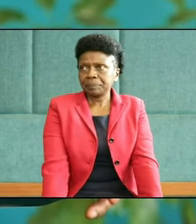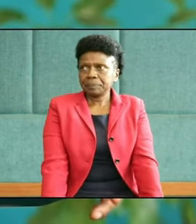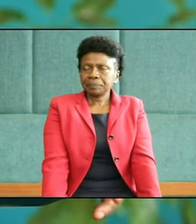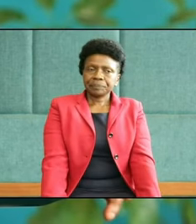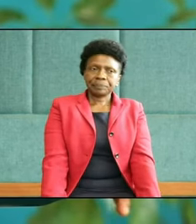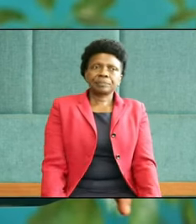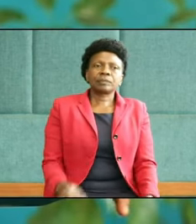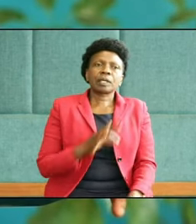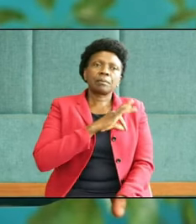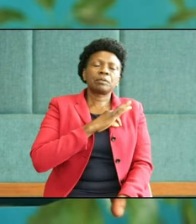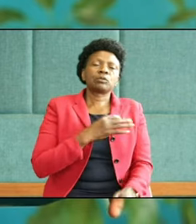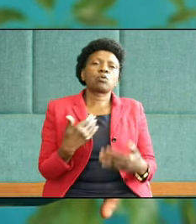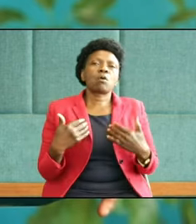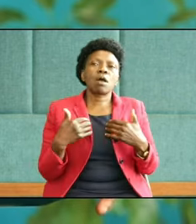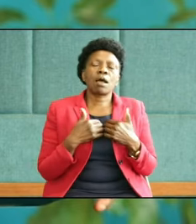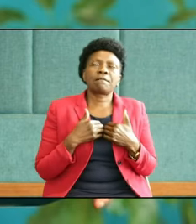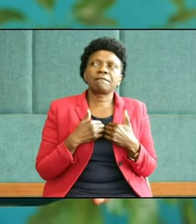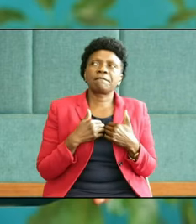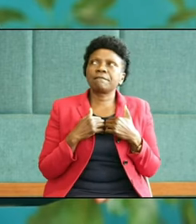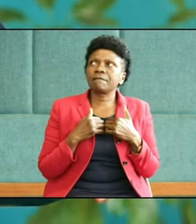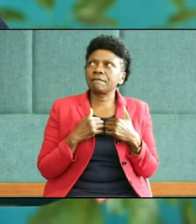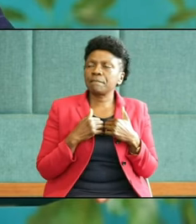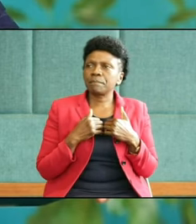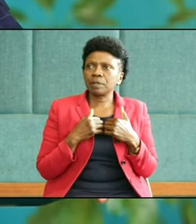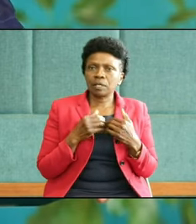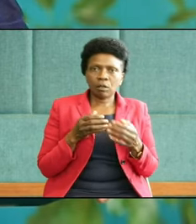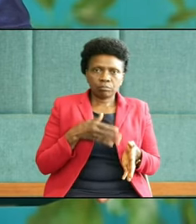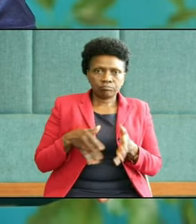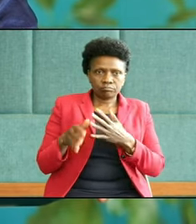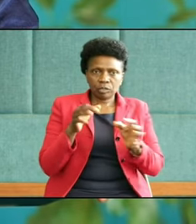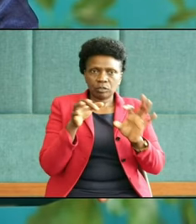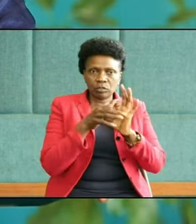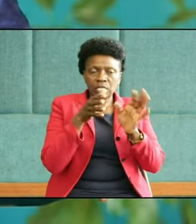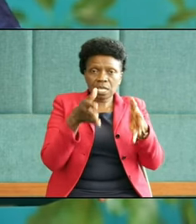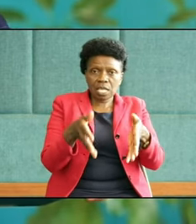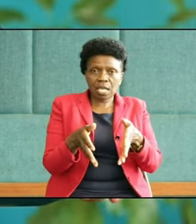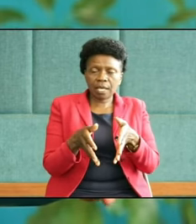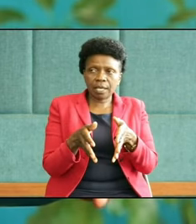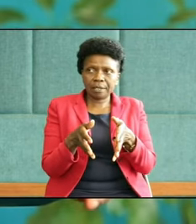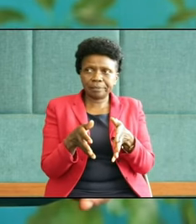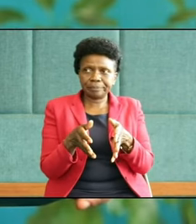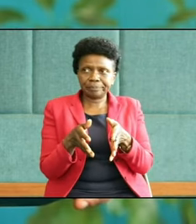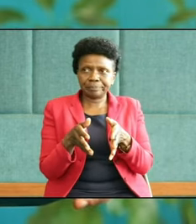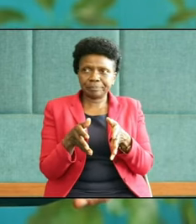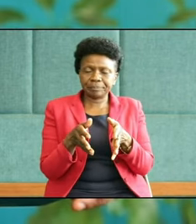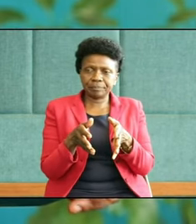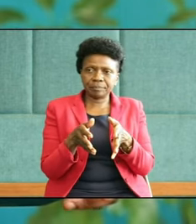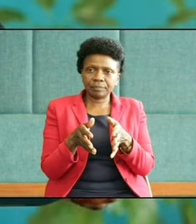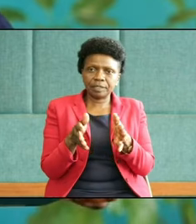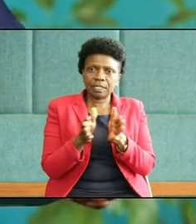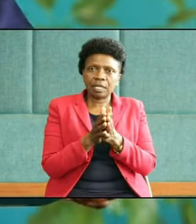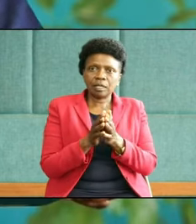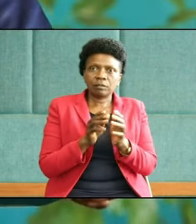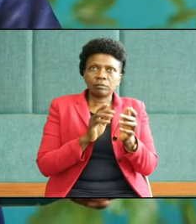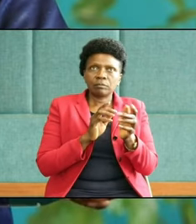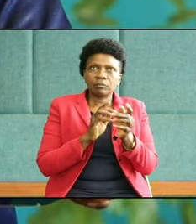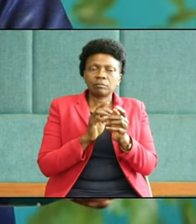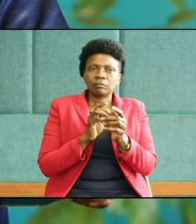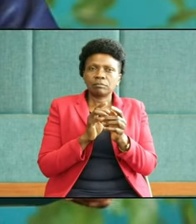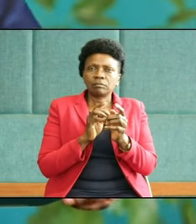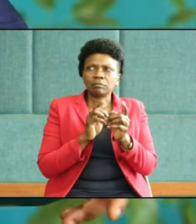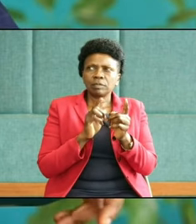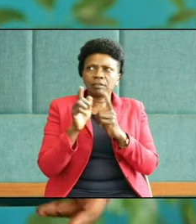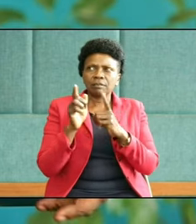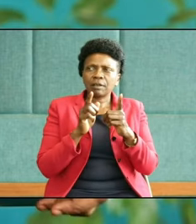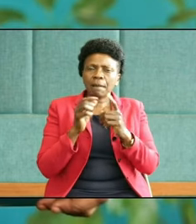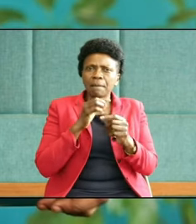It's a privilege to have the opportunity to join you here again at Nairobi Central. And I am telling Pastor